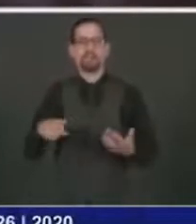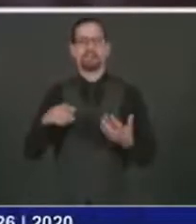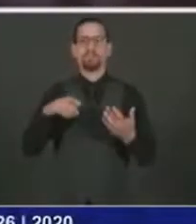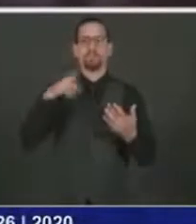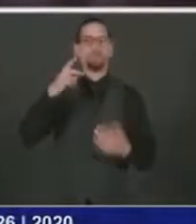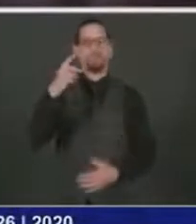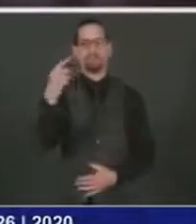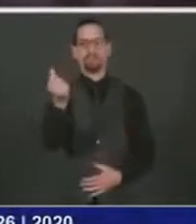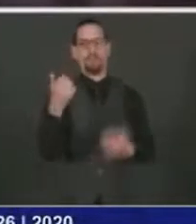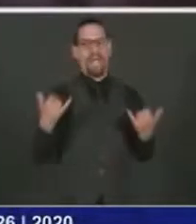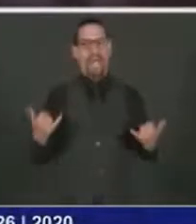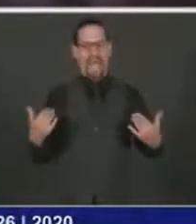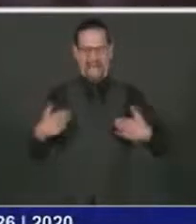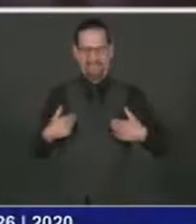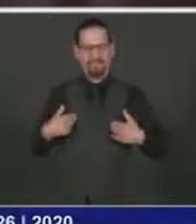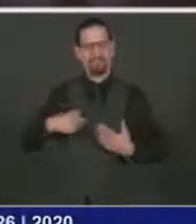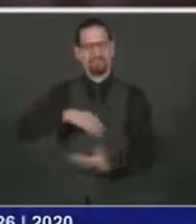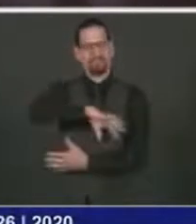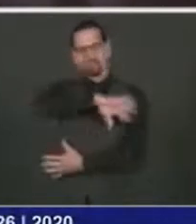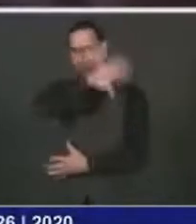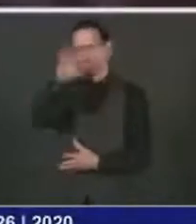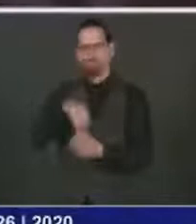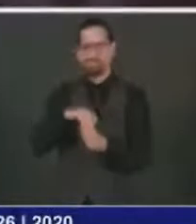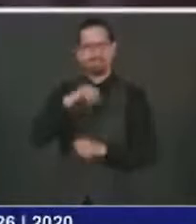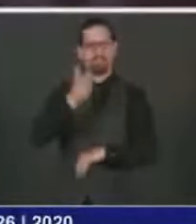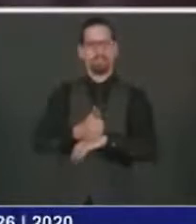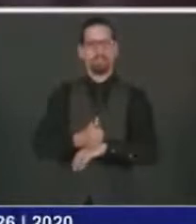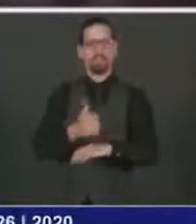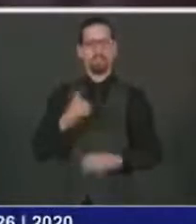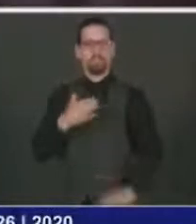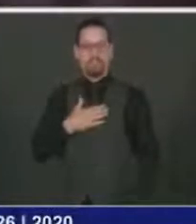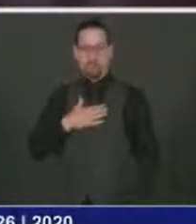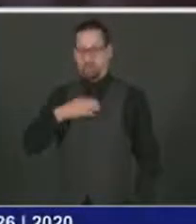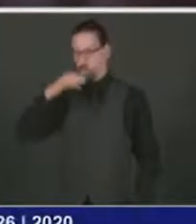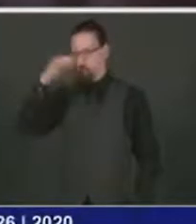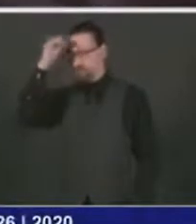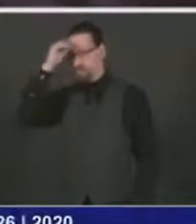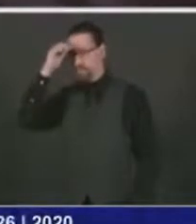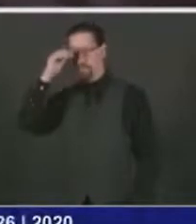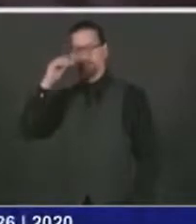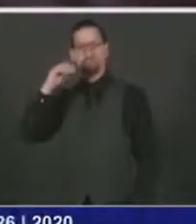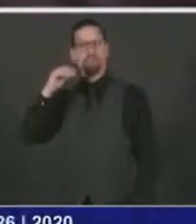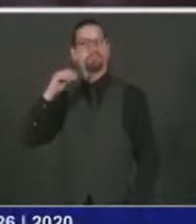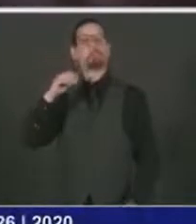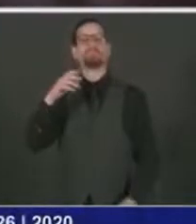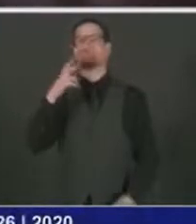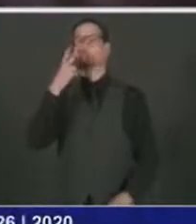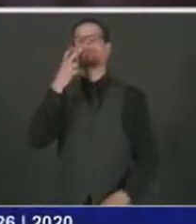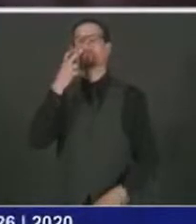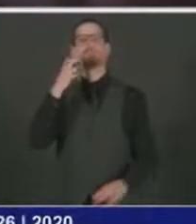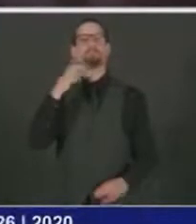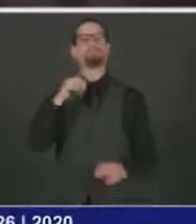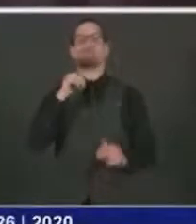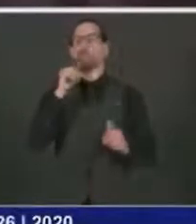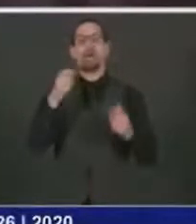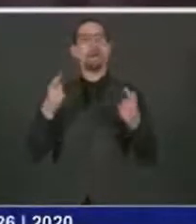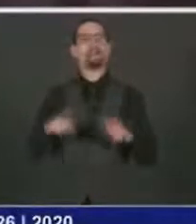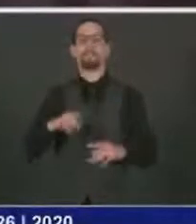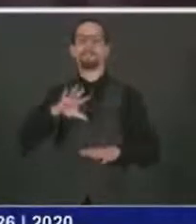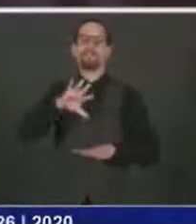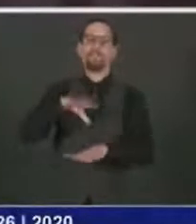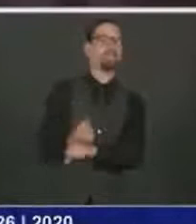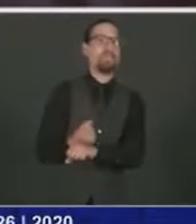immediately, we would not, in my opinion, have had to do the radical and immediate lockdowns that we